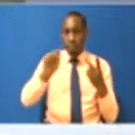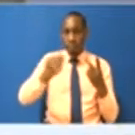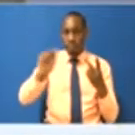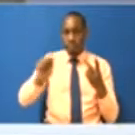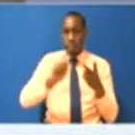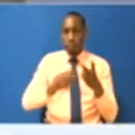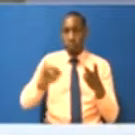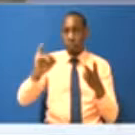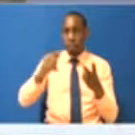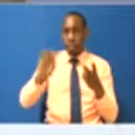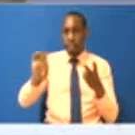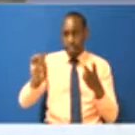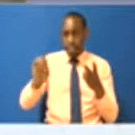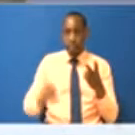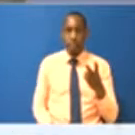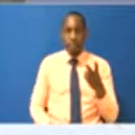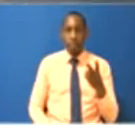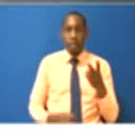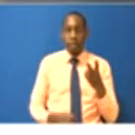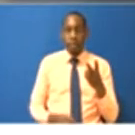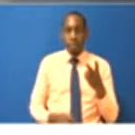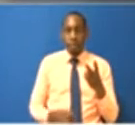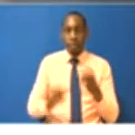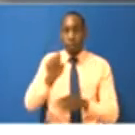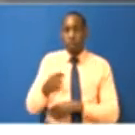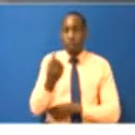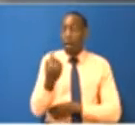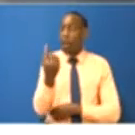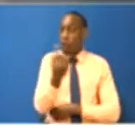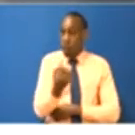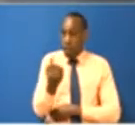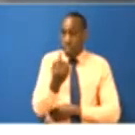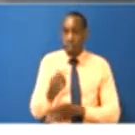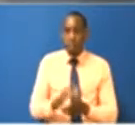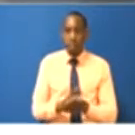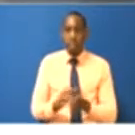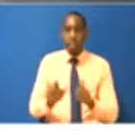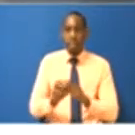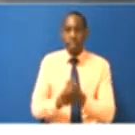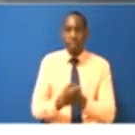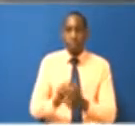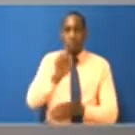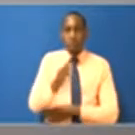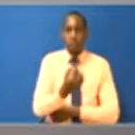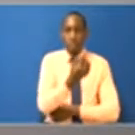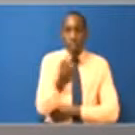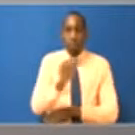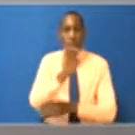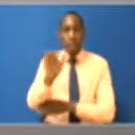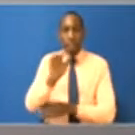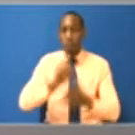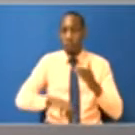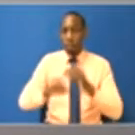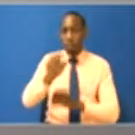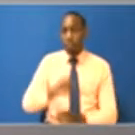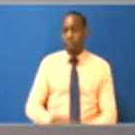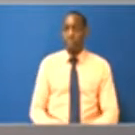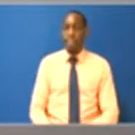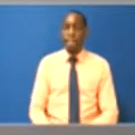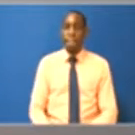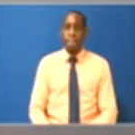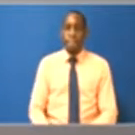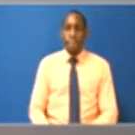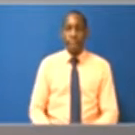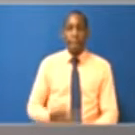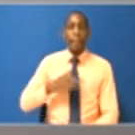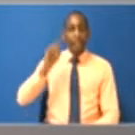end police on the other only one which question or question one for each would you pose i